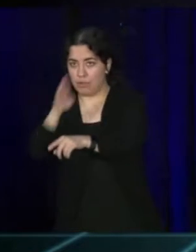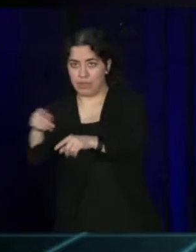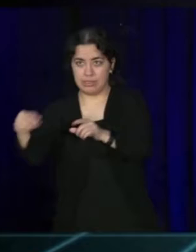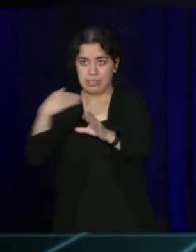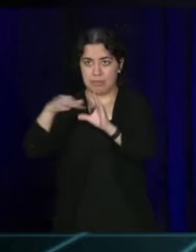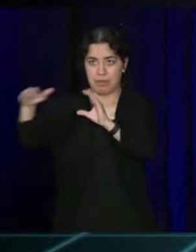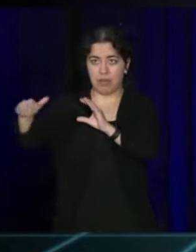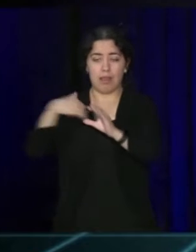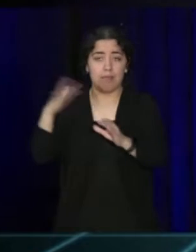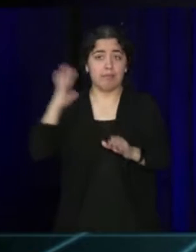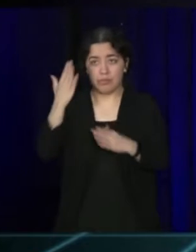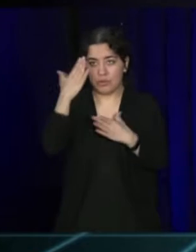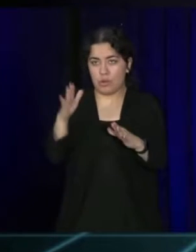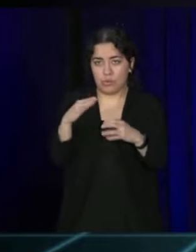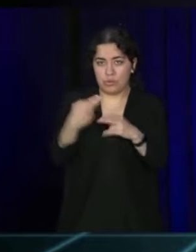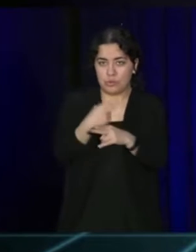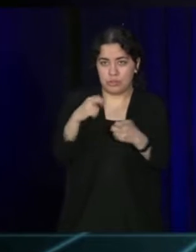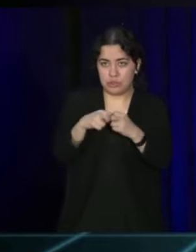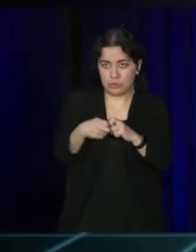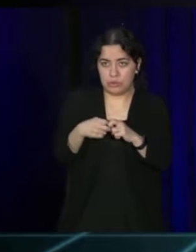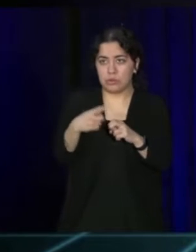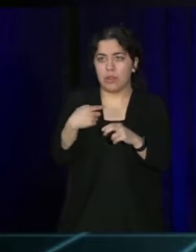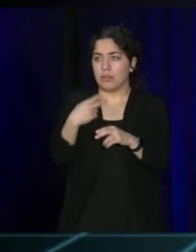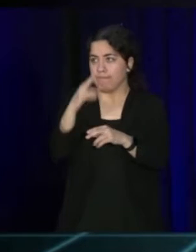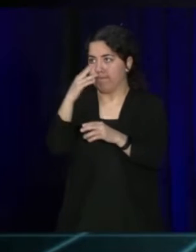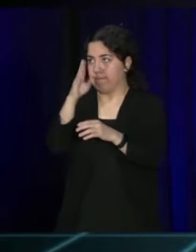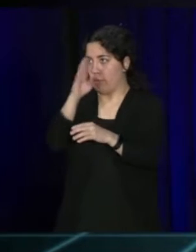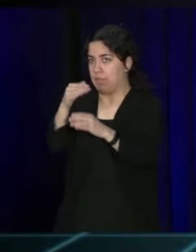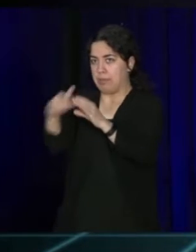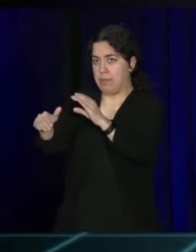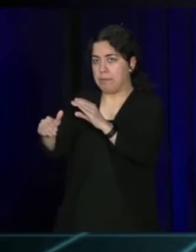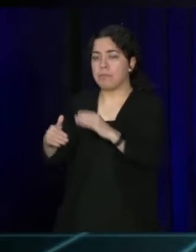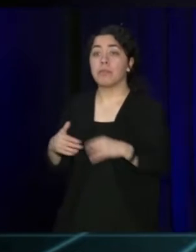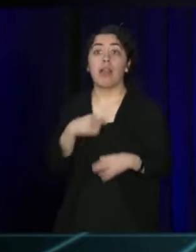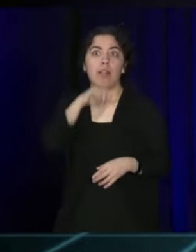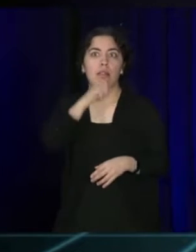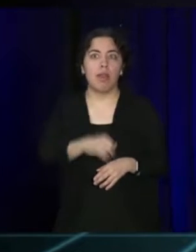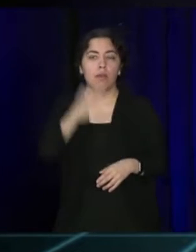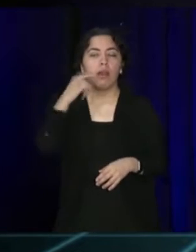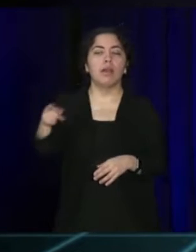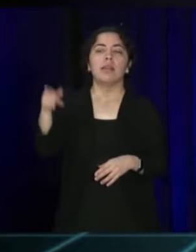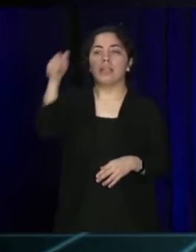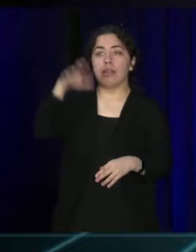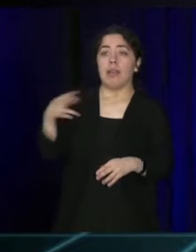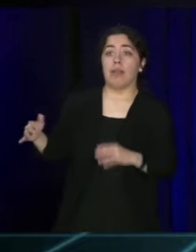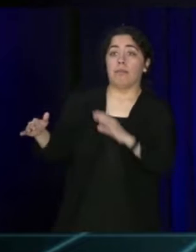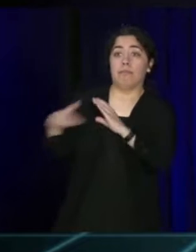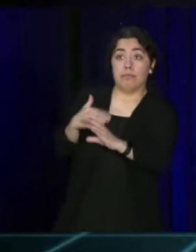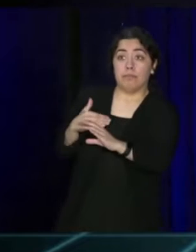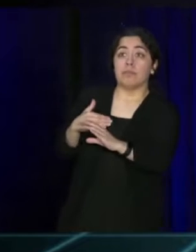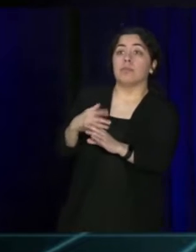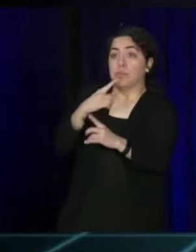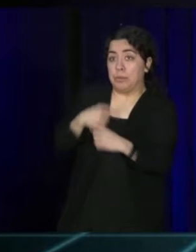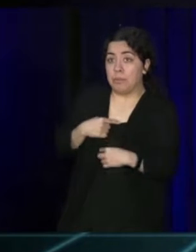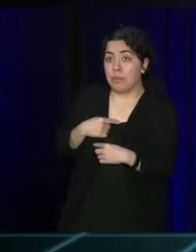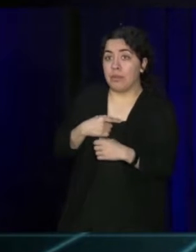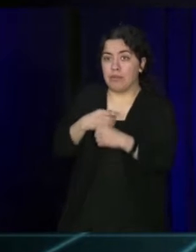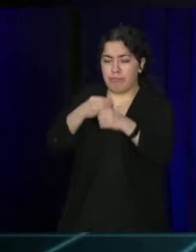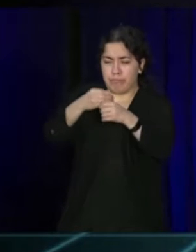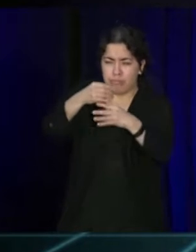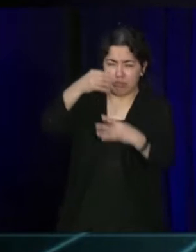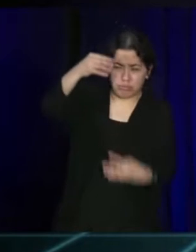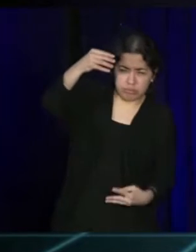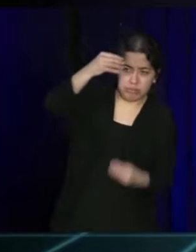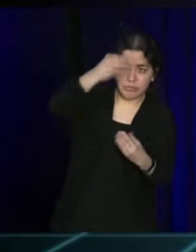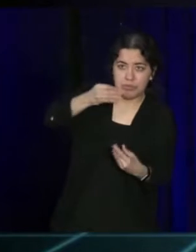I just emailed directly. So I love this because the guy actually came back and he gave me everything I need to know about ES6, because at the